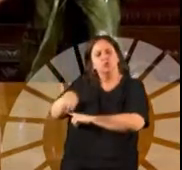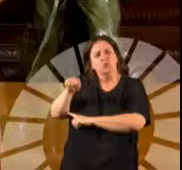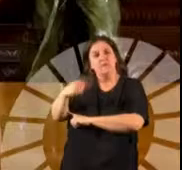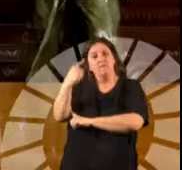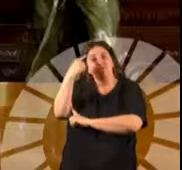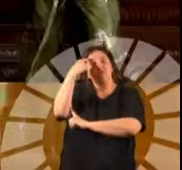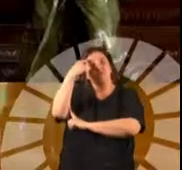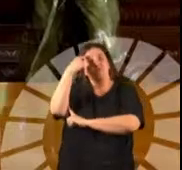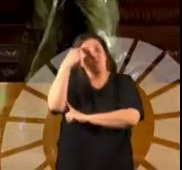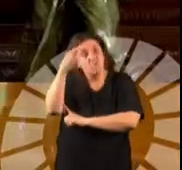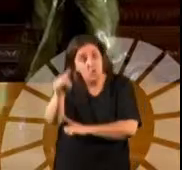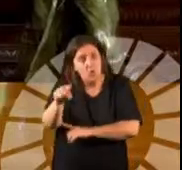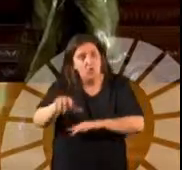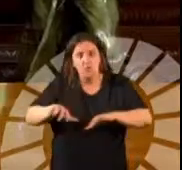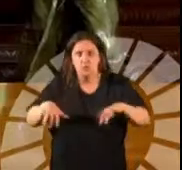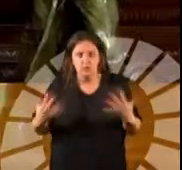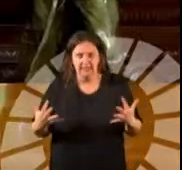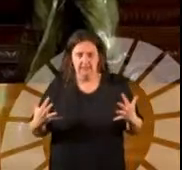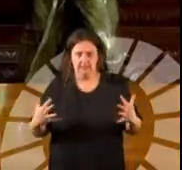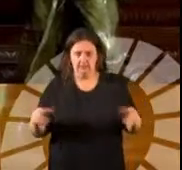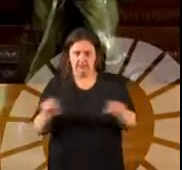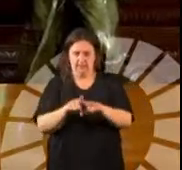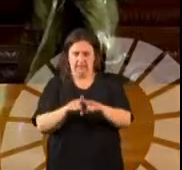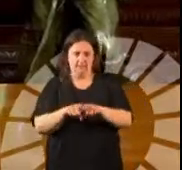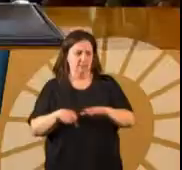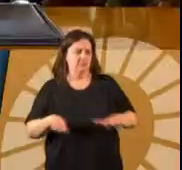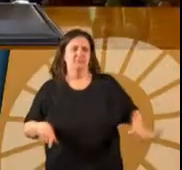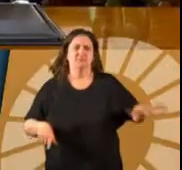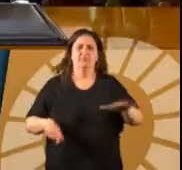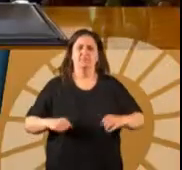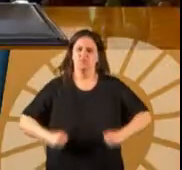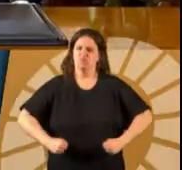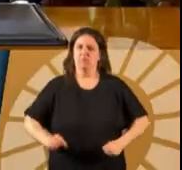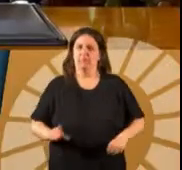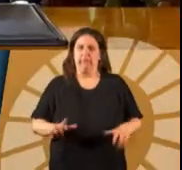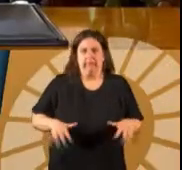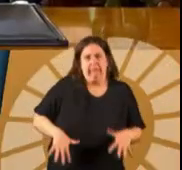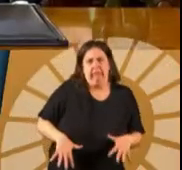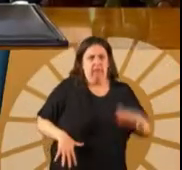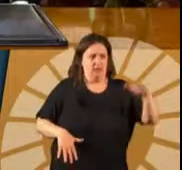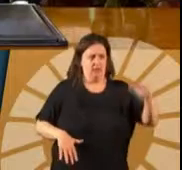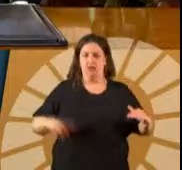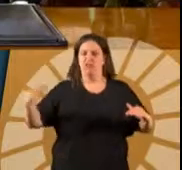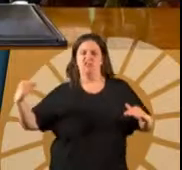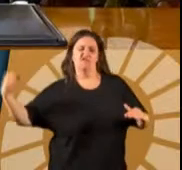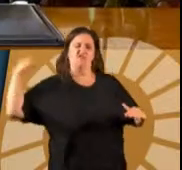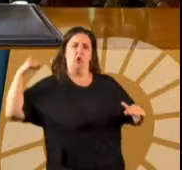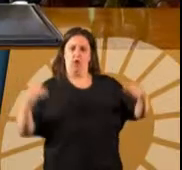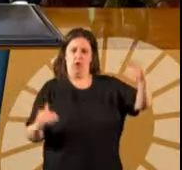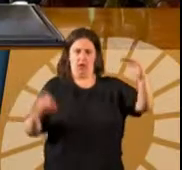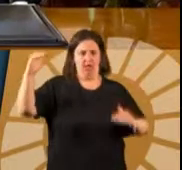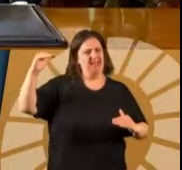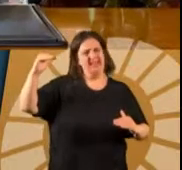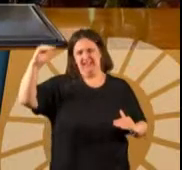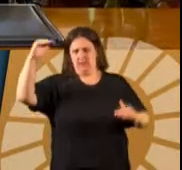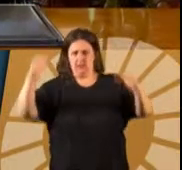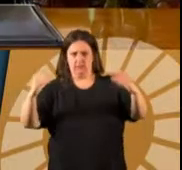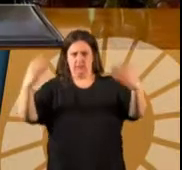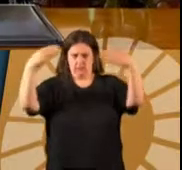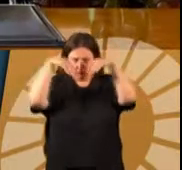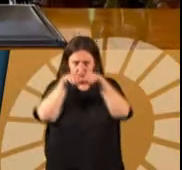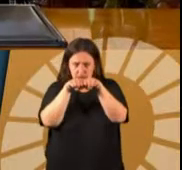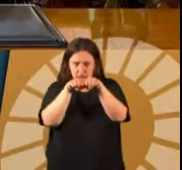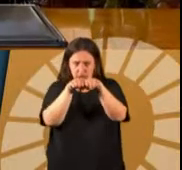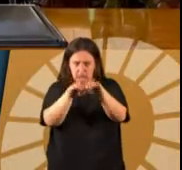the abuses of the powerful. Morelos. This was what Moreno said, and this was his fight for